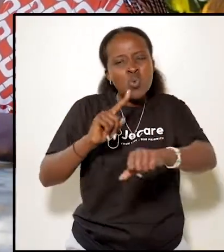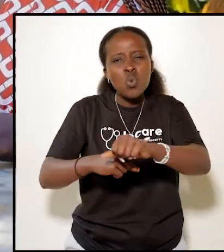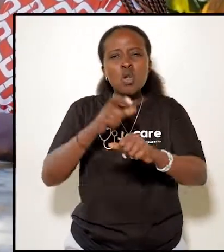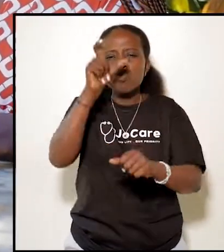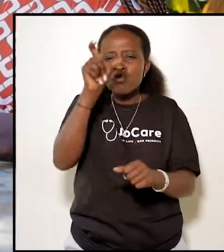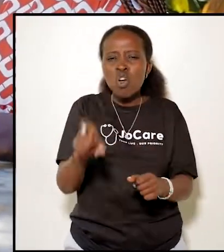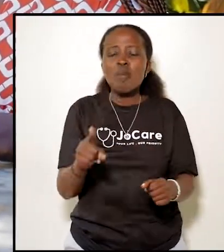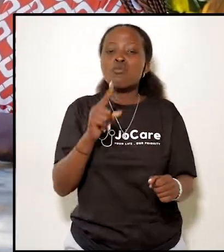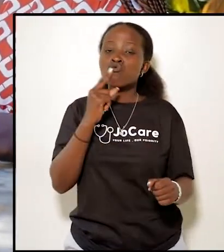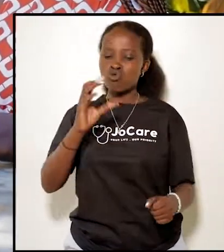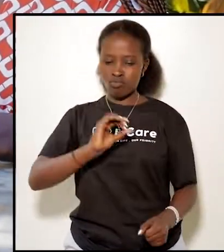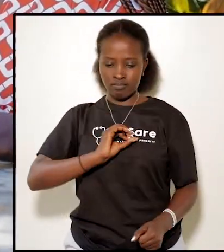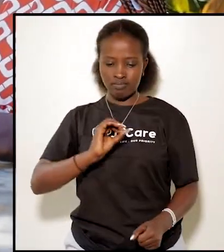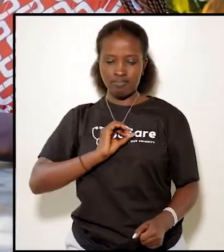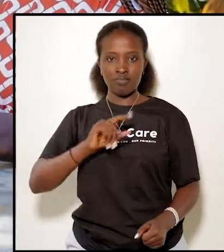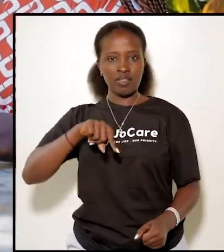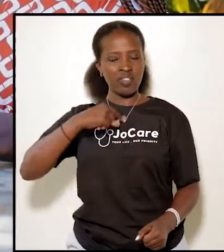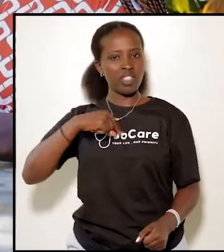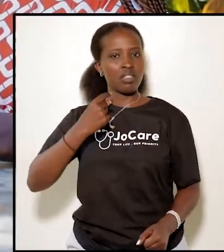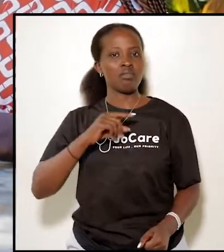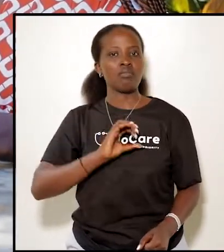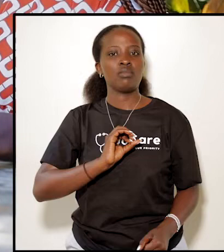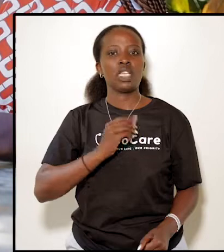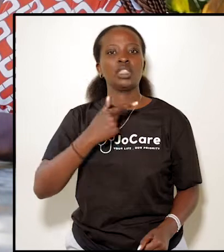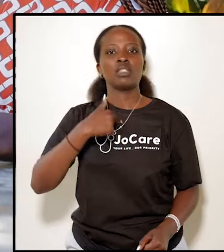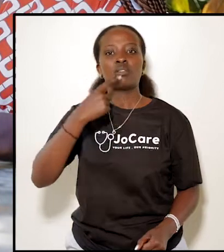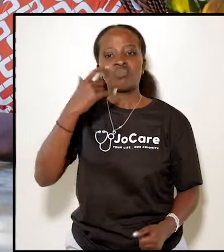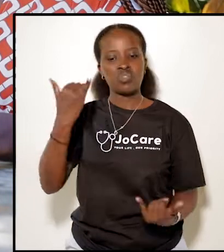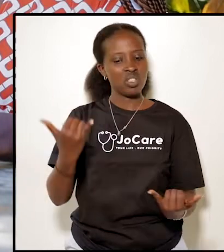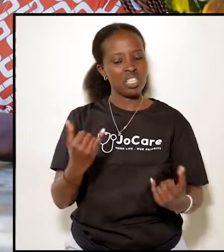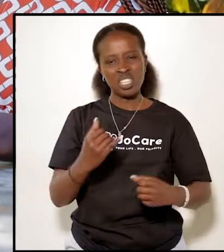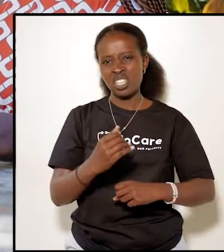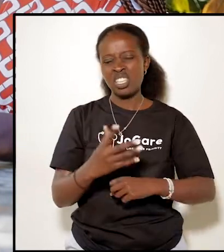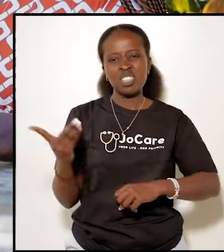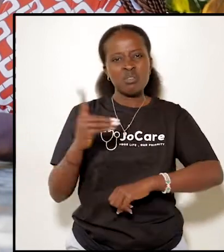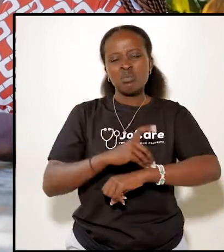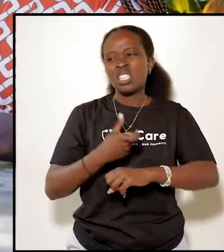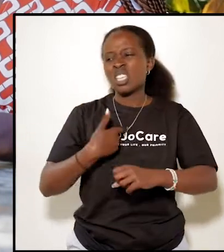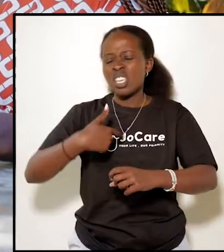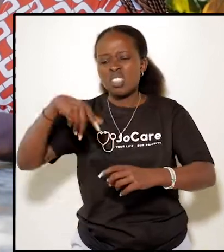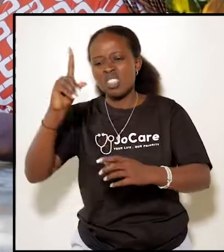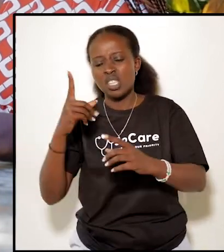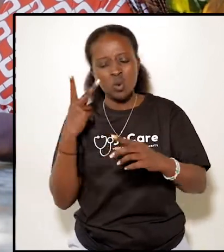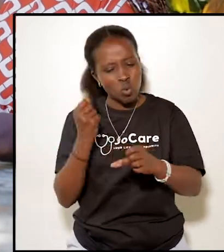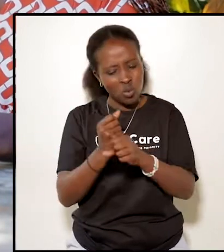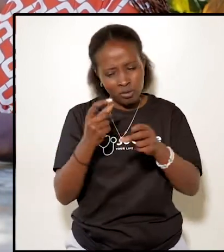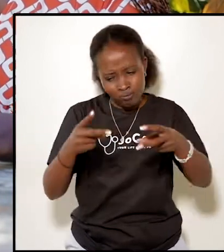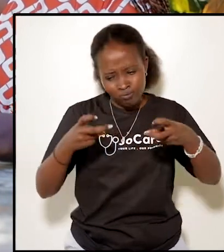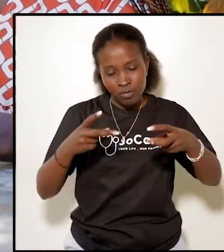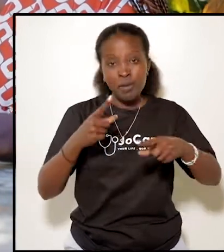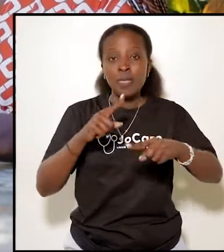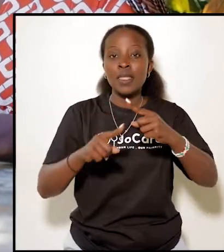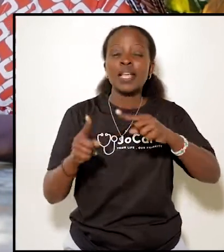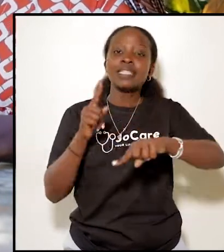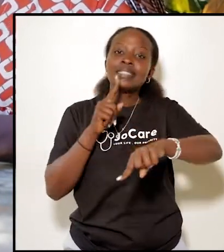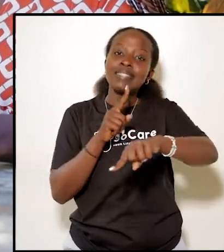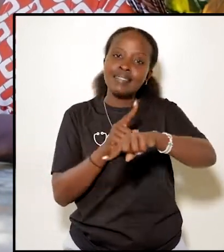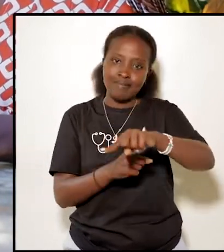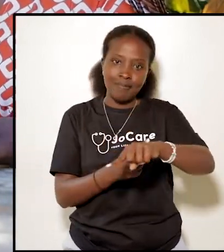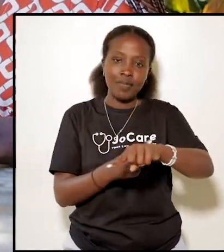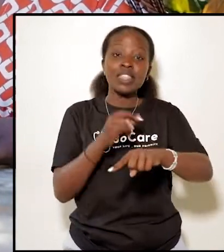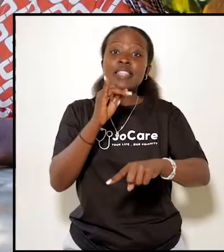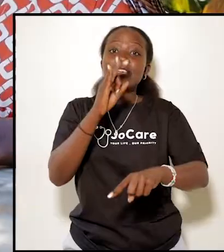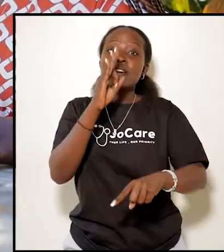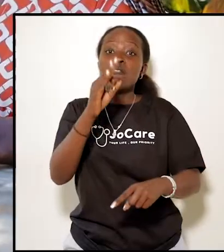when someone, individual, can think that the time is now, let me go to check. The time is